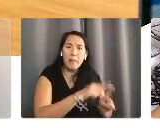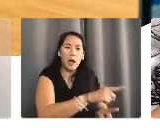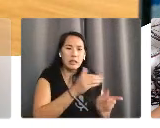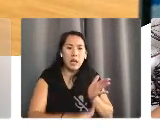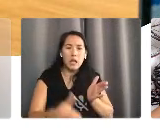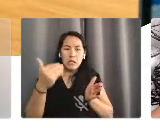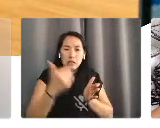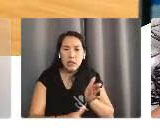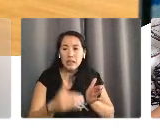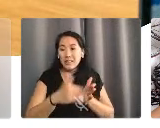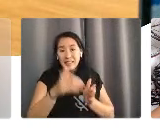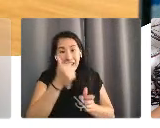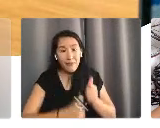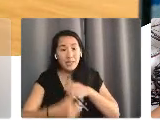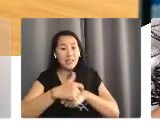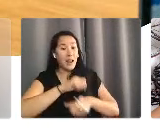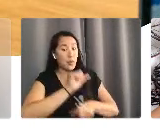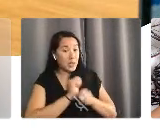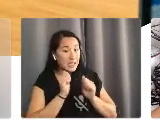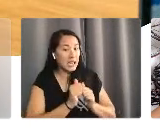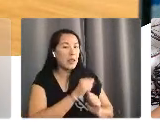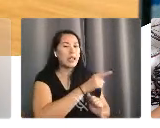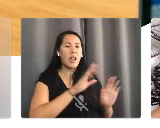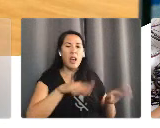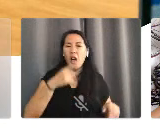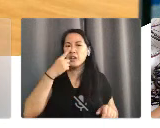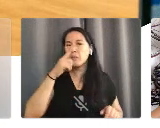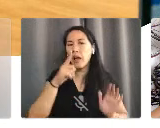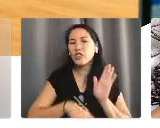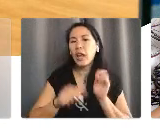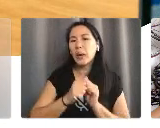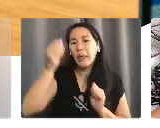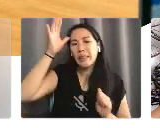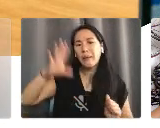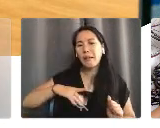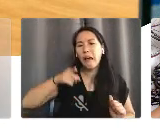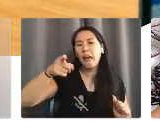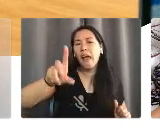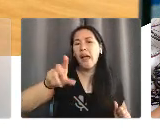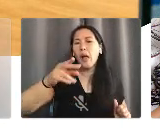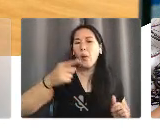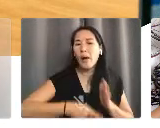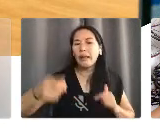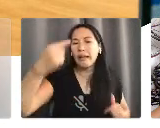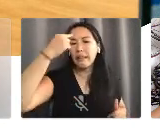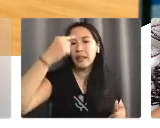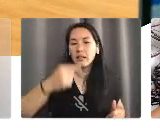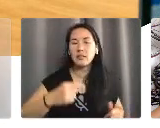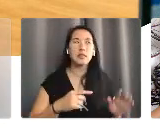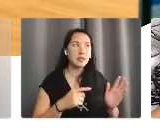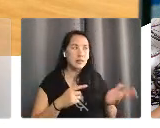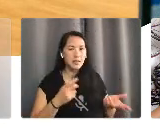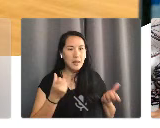every single deal we engaged on, it was always, can you check with so-and-so to see what he thinks? I spent so many nights thinking about